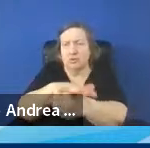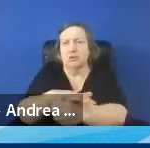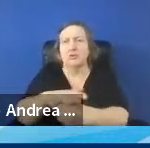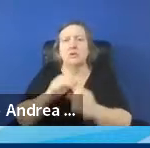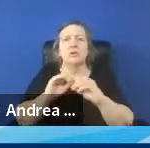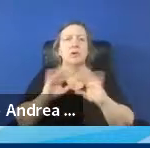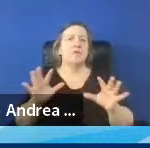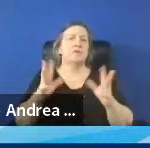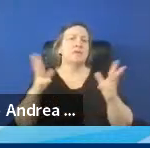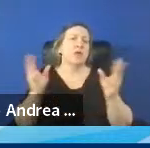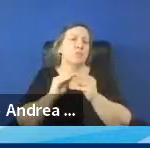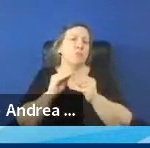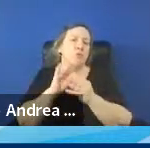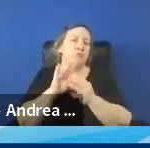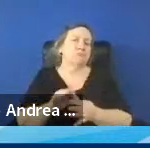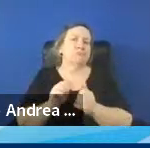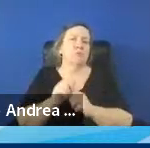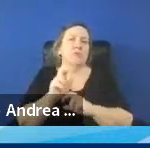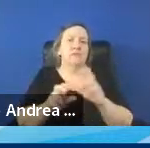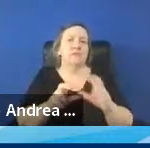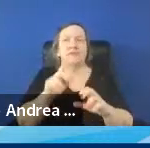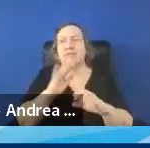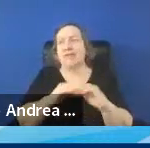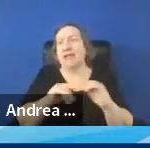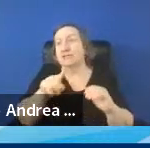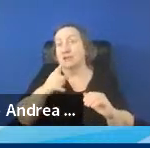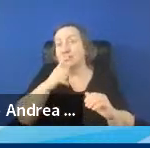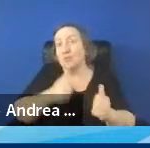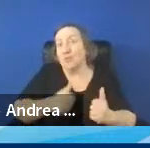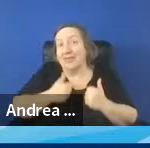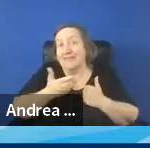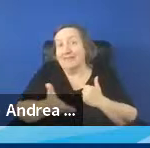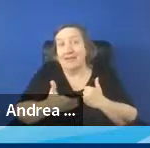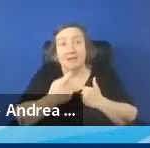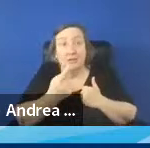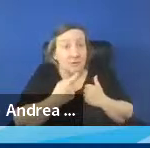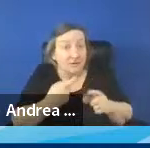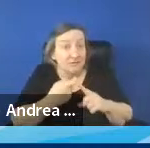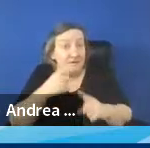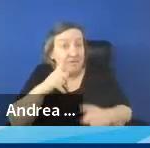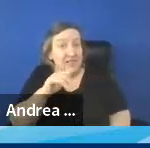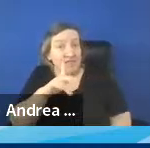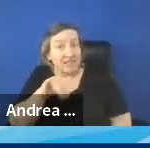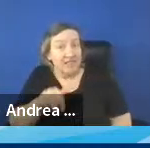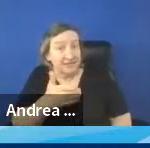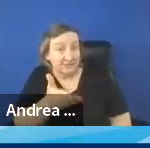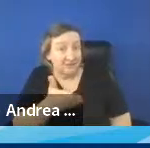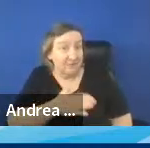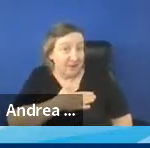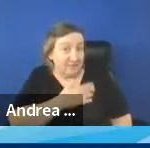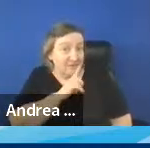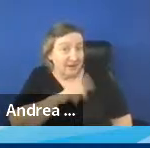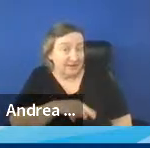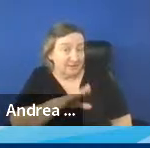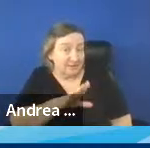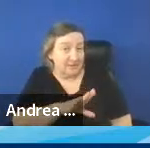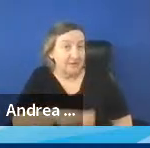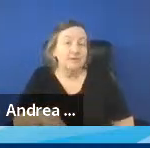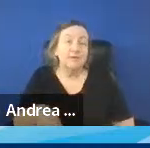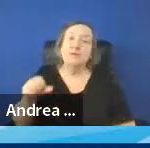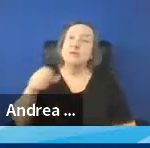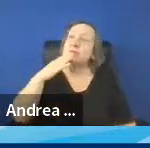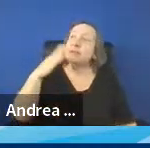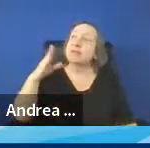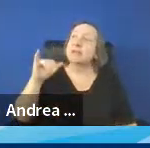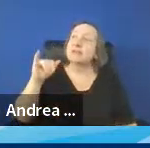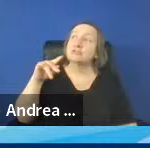more to these investments than just who lives nearby. And I see we've got a question from Lily, so happy to take that. Thanks,